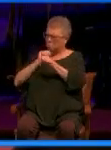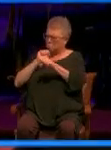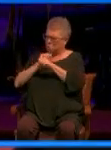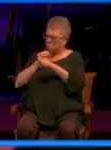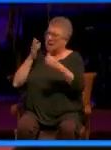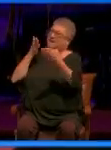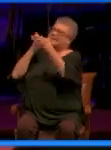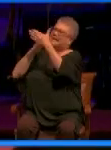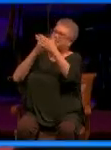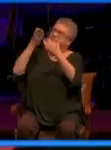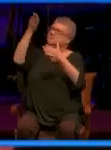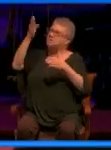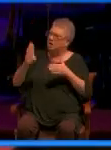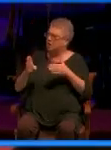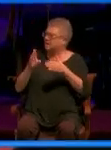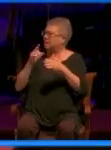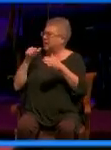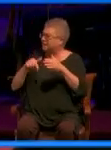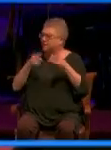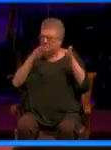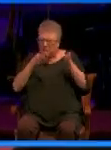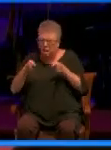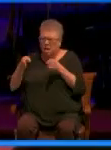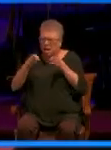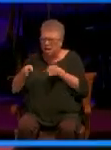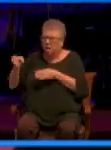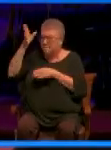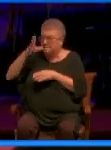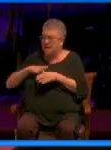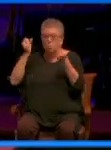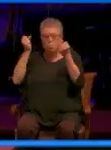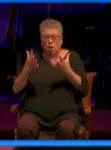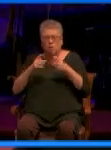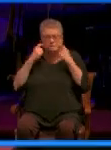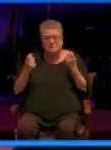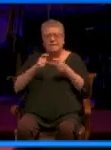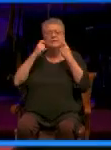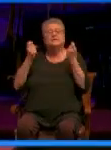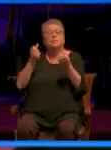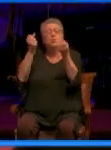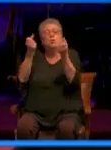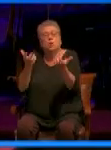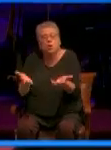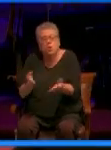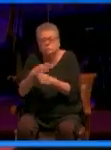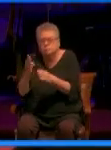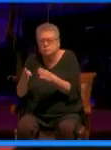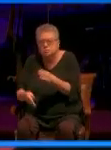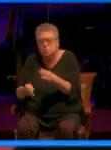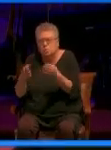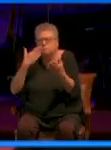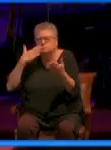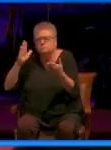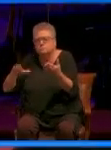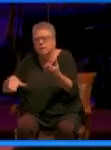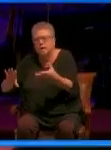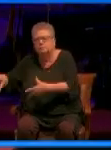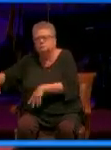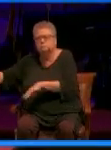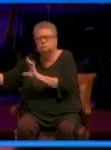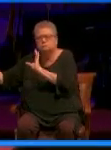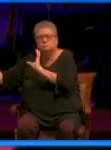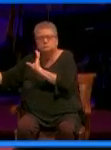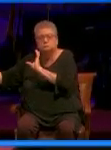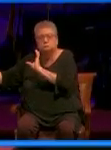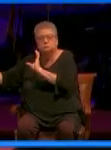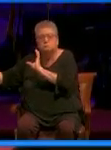against the way of the Lord. And the schemes of man will bring sin, and sin will bring consequences. Some of you